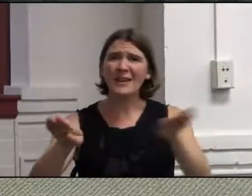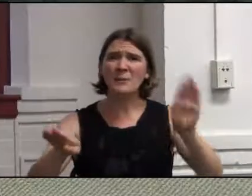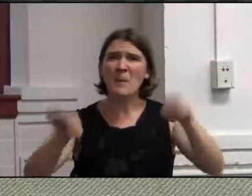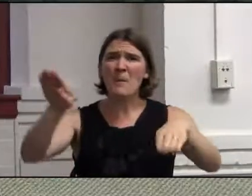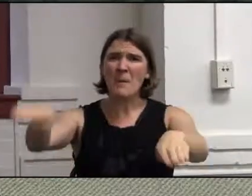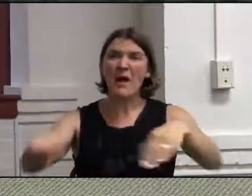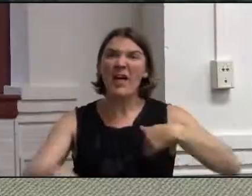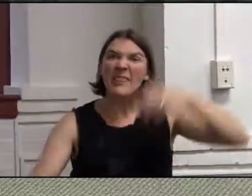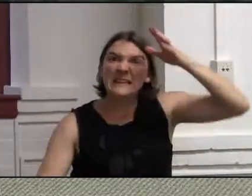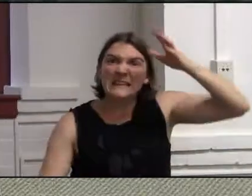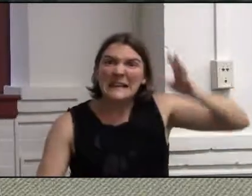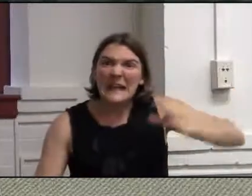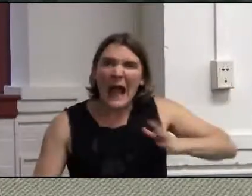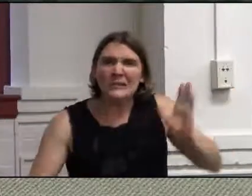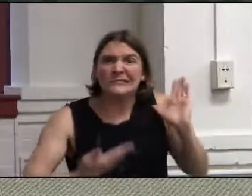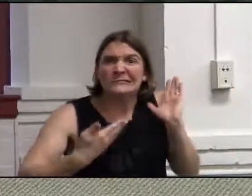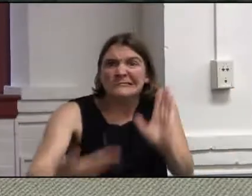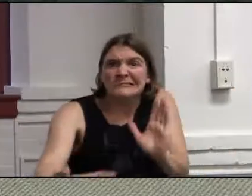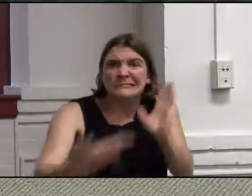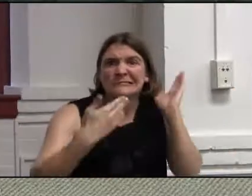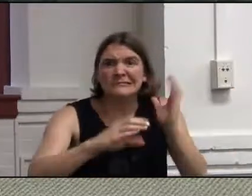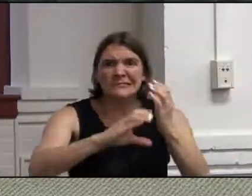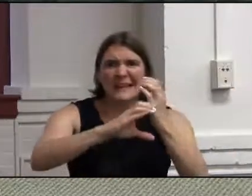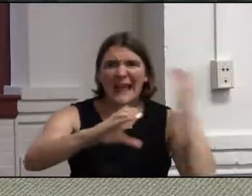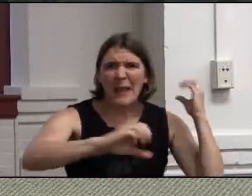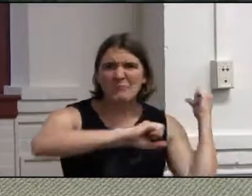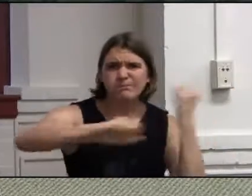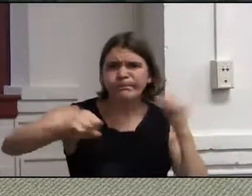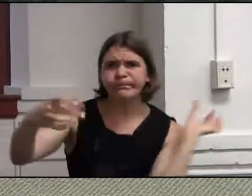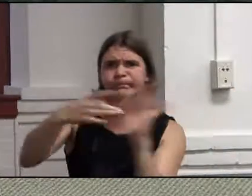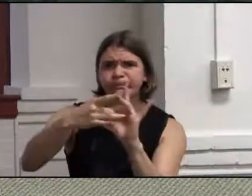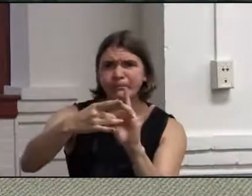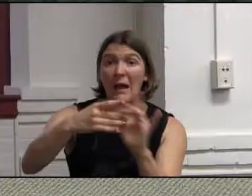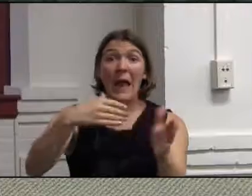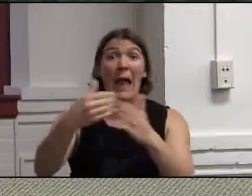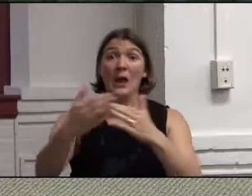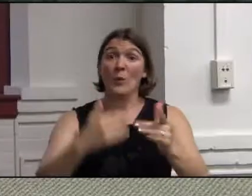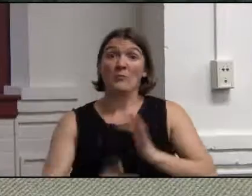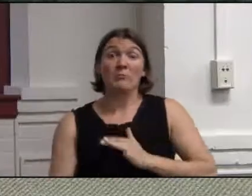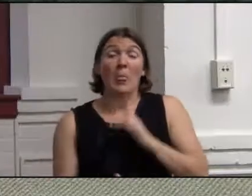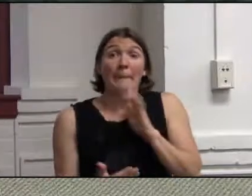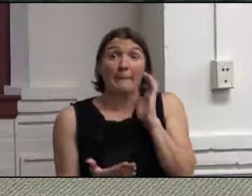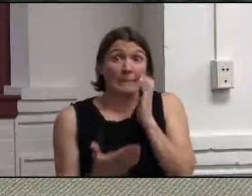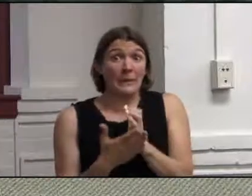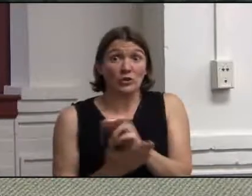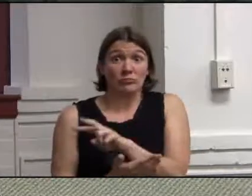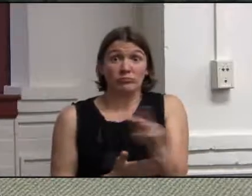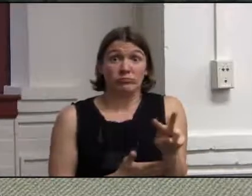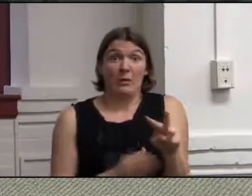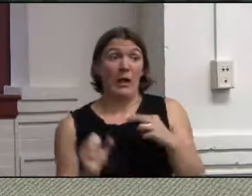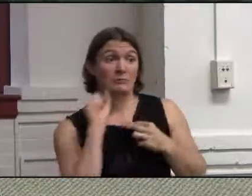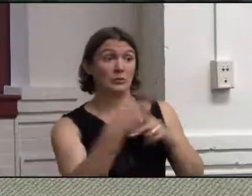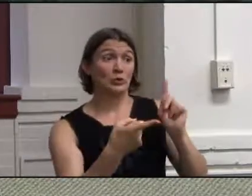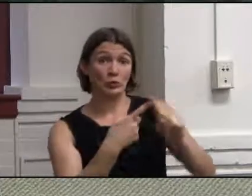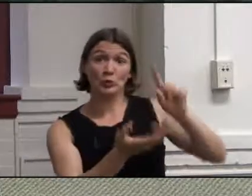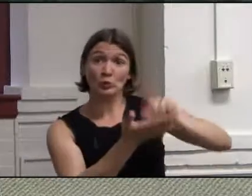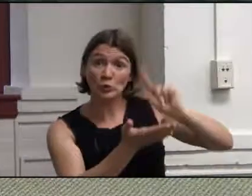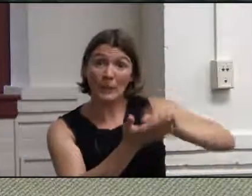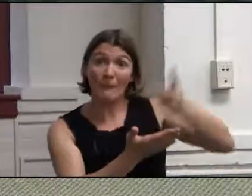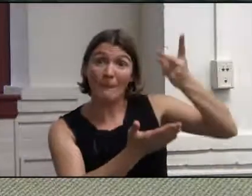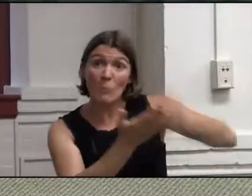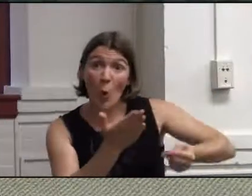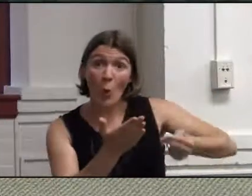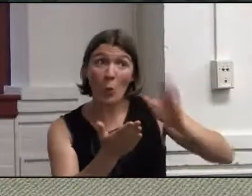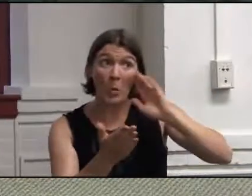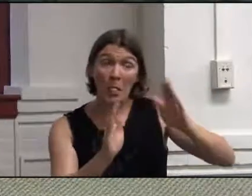gigantic like huge cables. So anyway, let's search Facebook and see if you can find those pictures. I sent them to the Commons and the Reformer. I don't know if